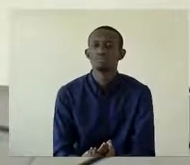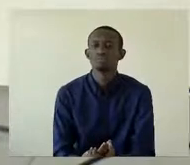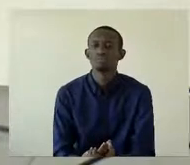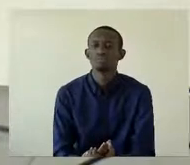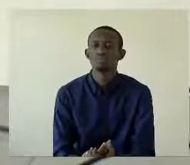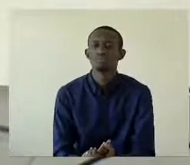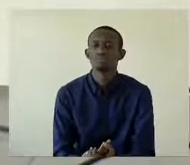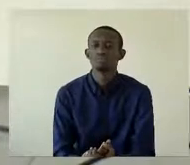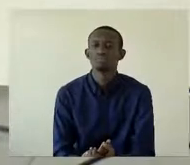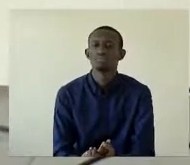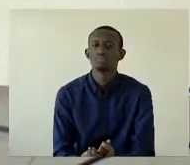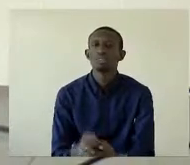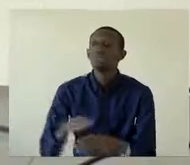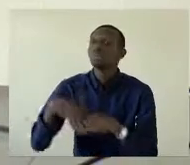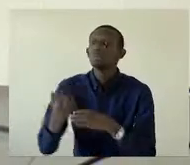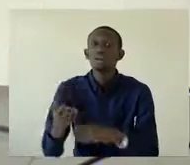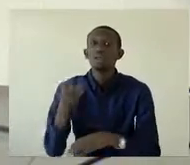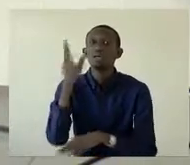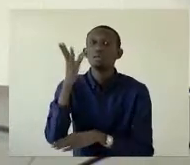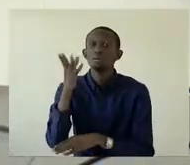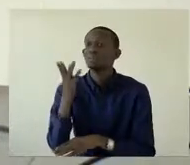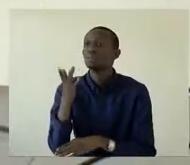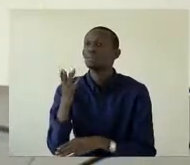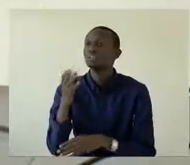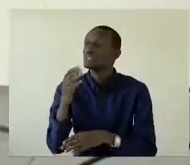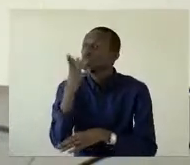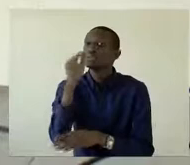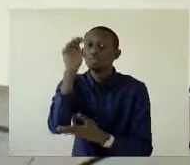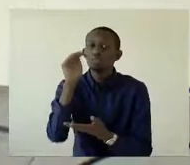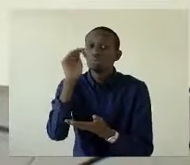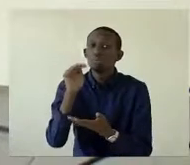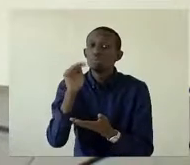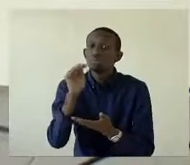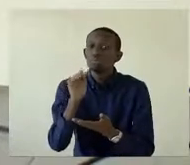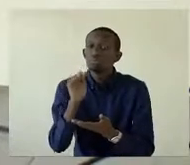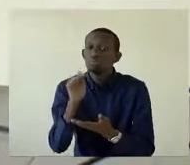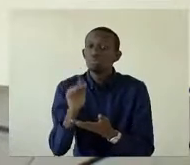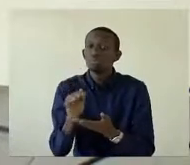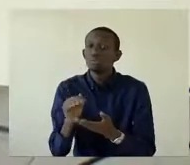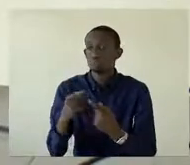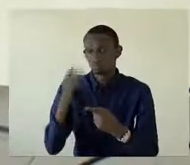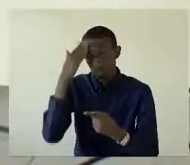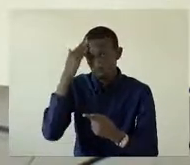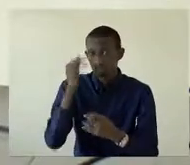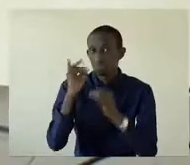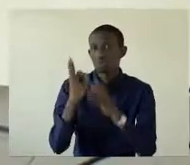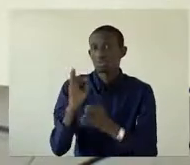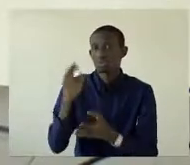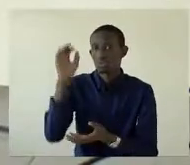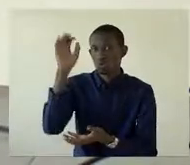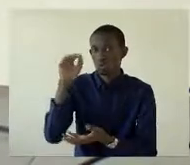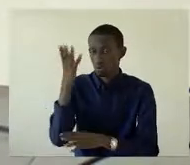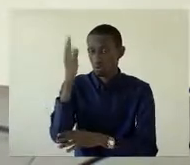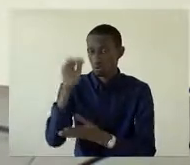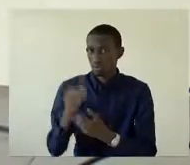So even you cannot have any more, because the rate at which you're cutting the trees is way so greater than how you're planting